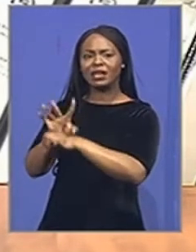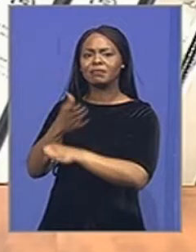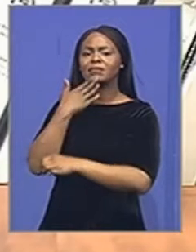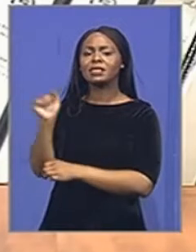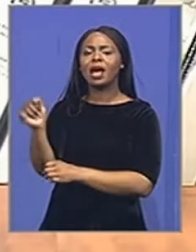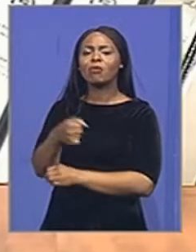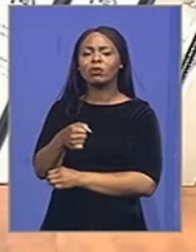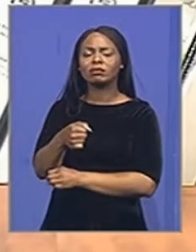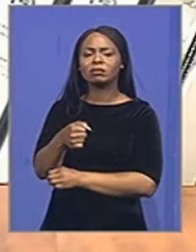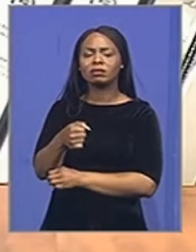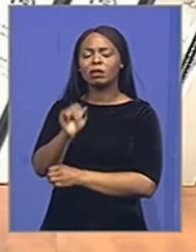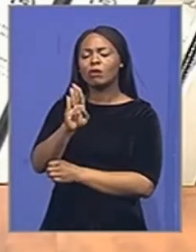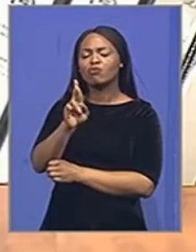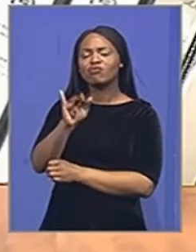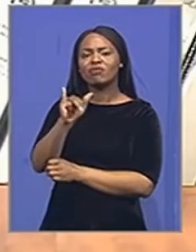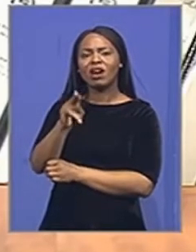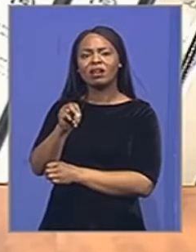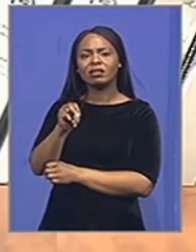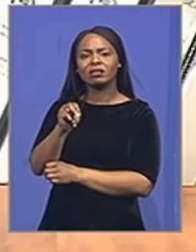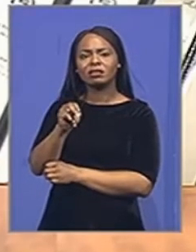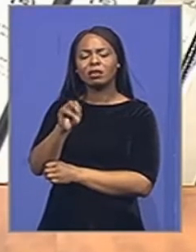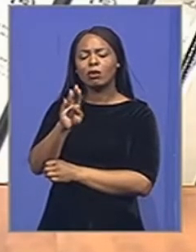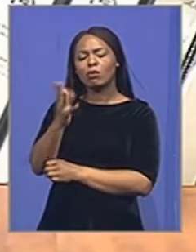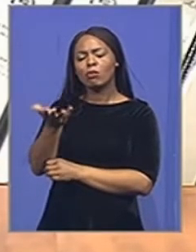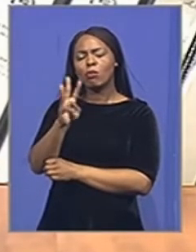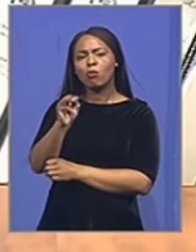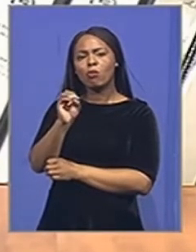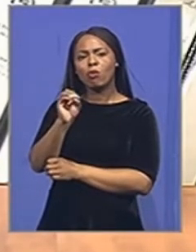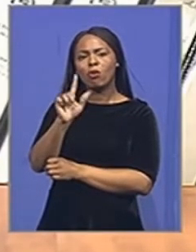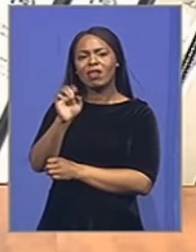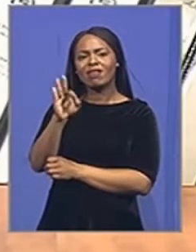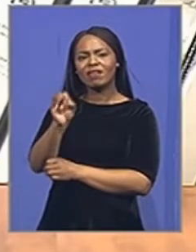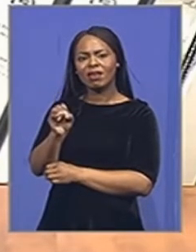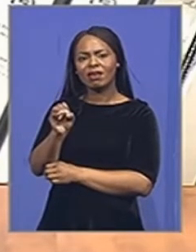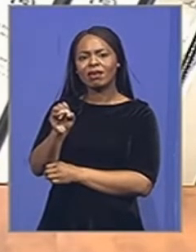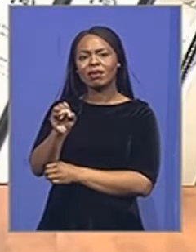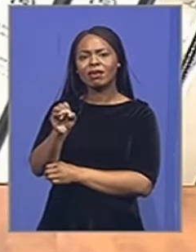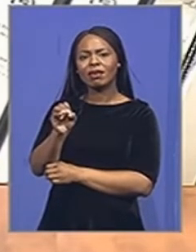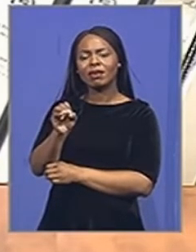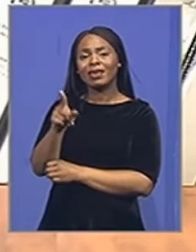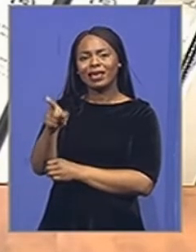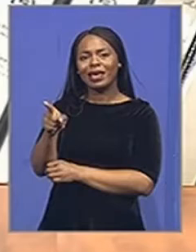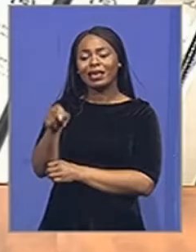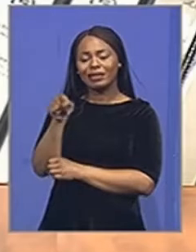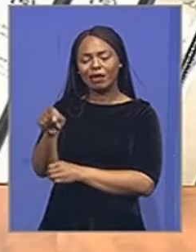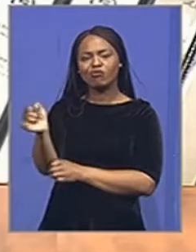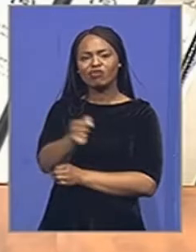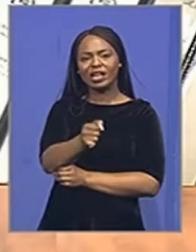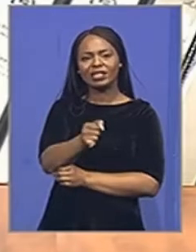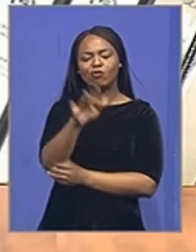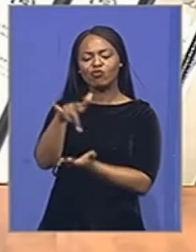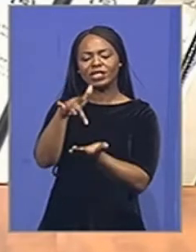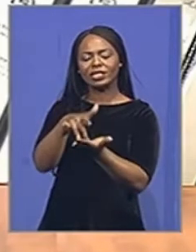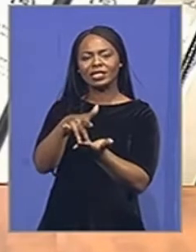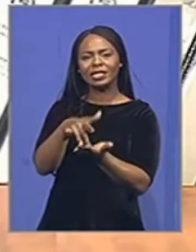Brian Molefe as the CEO of Eskom, close the war